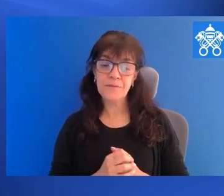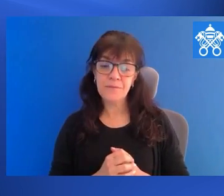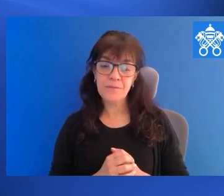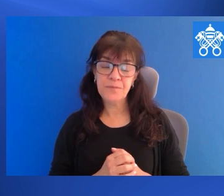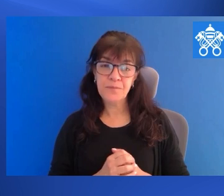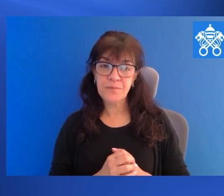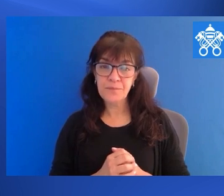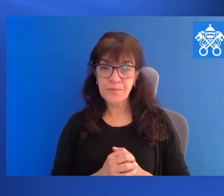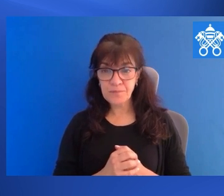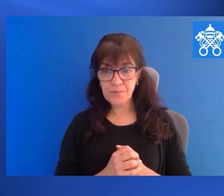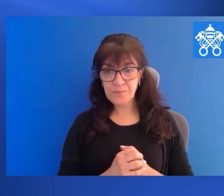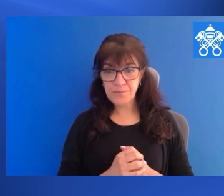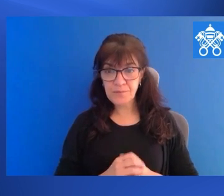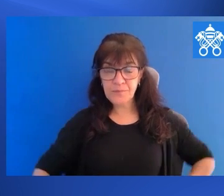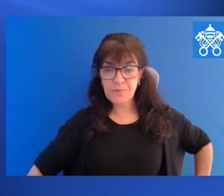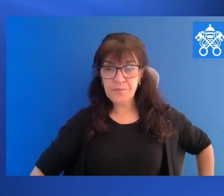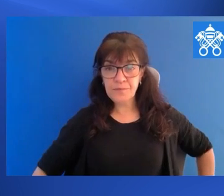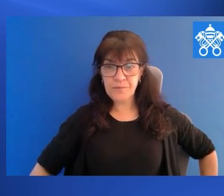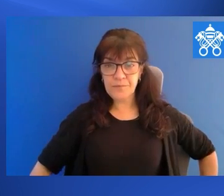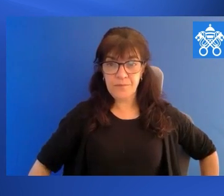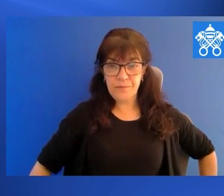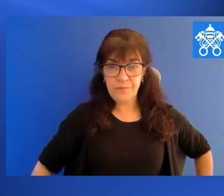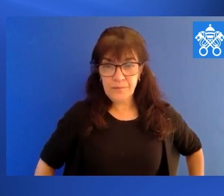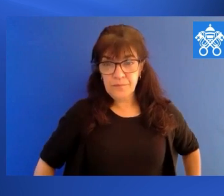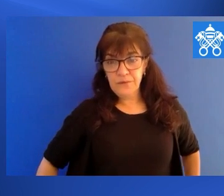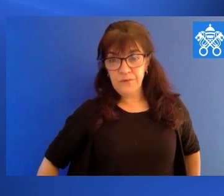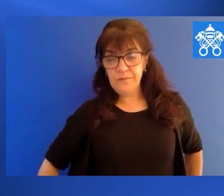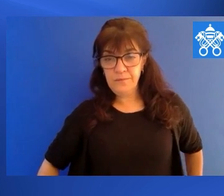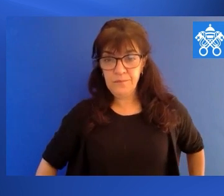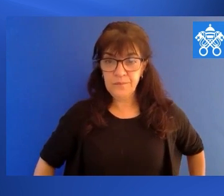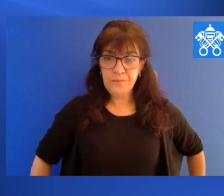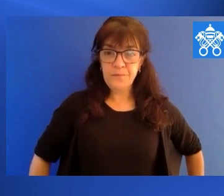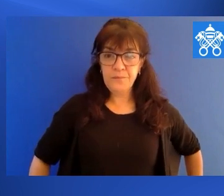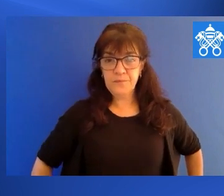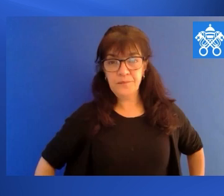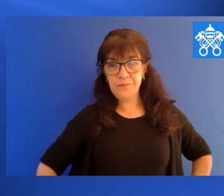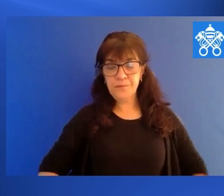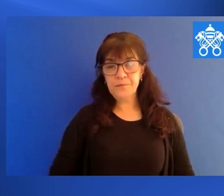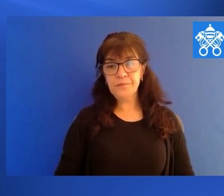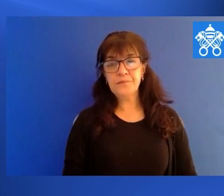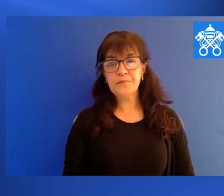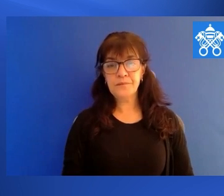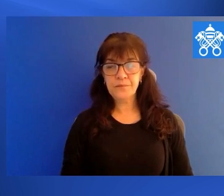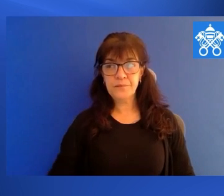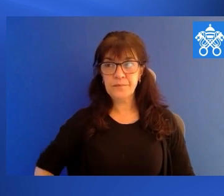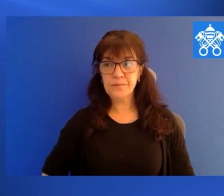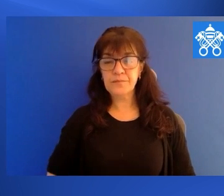Voluto nascere da Maria Vergine come nostro